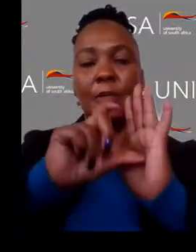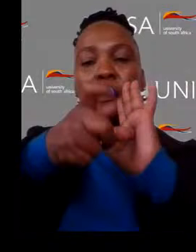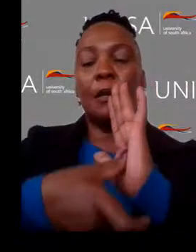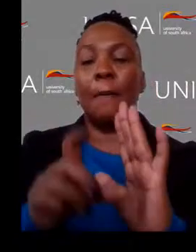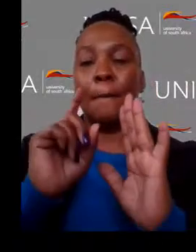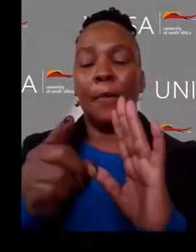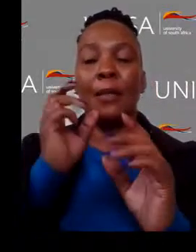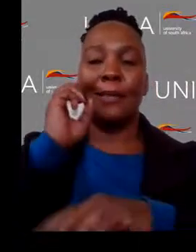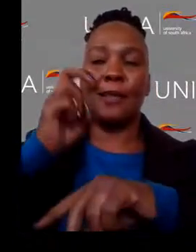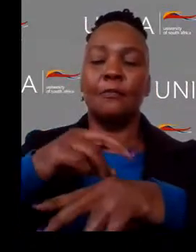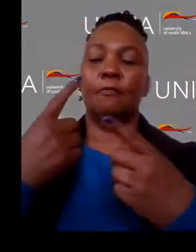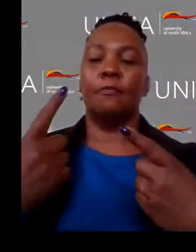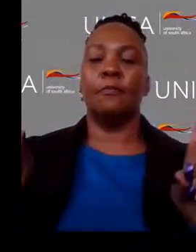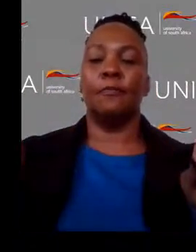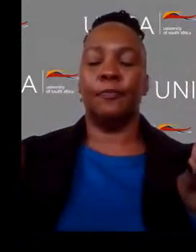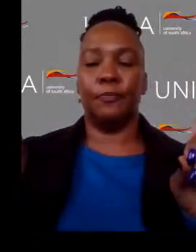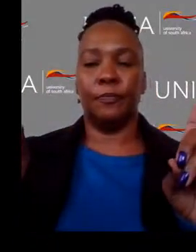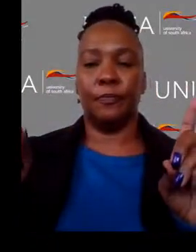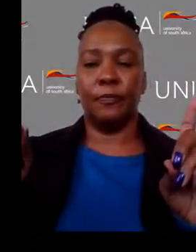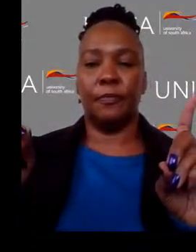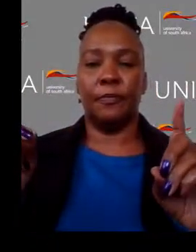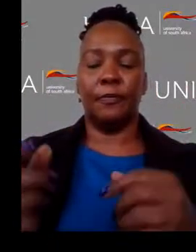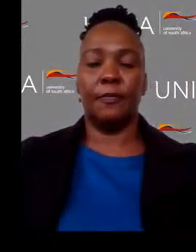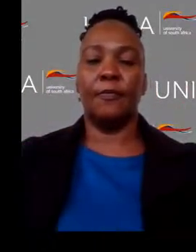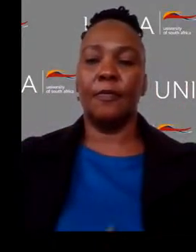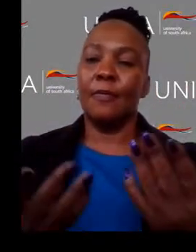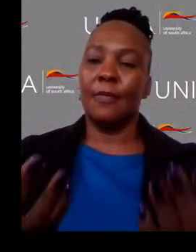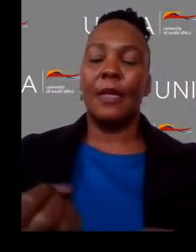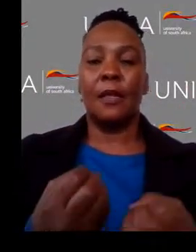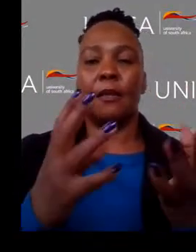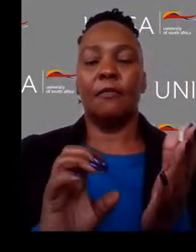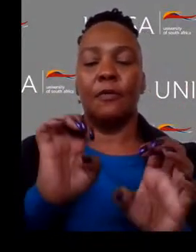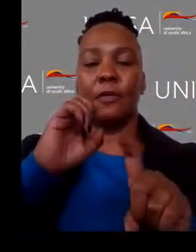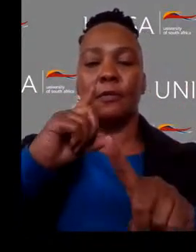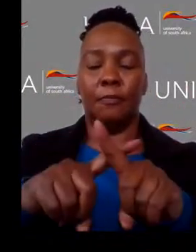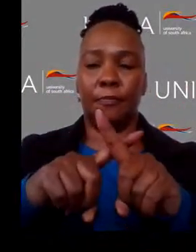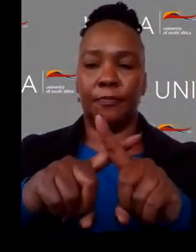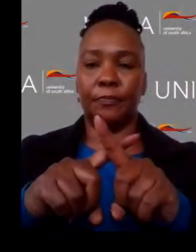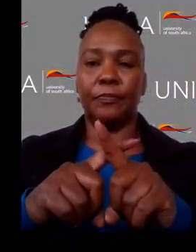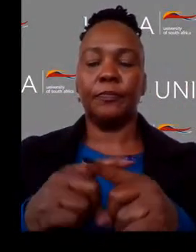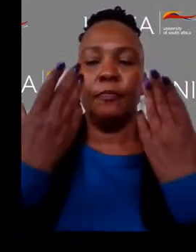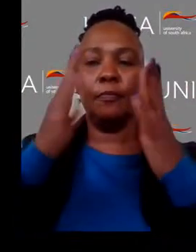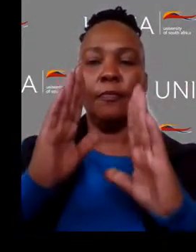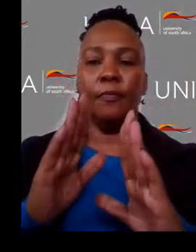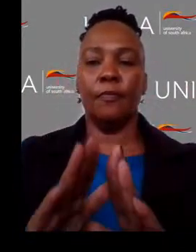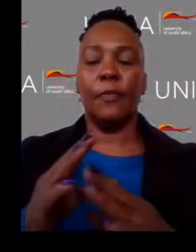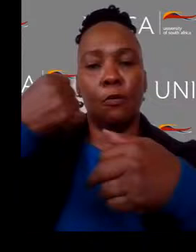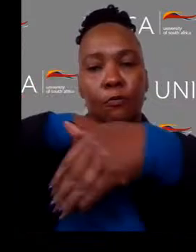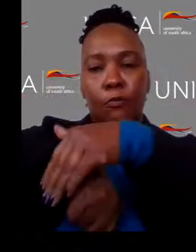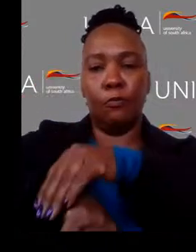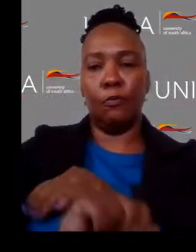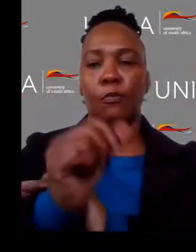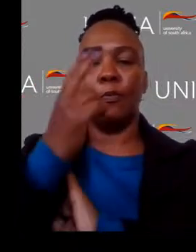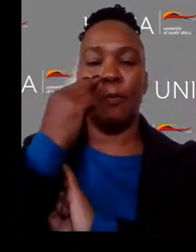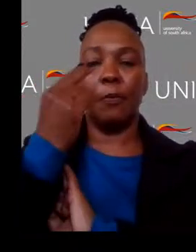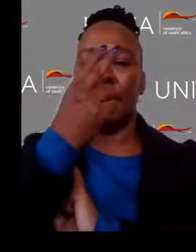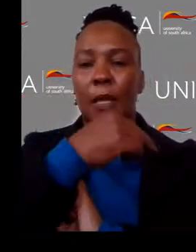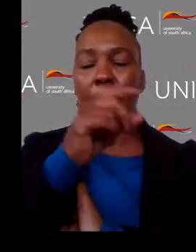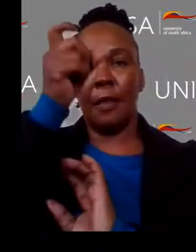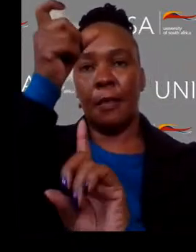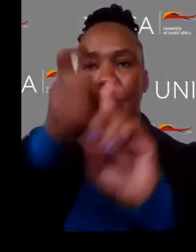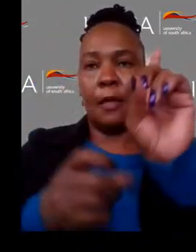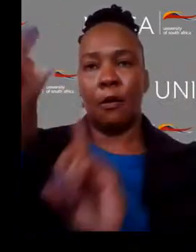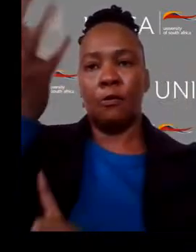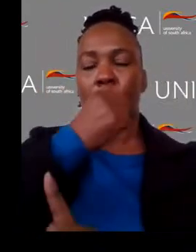find that your needs are different. Just to give an example, a student who was born blind and a person who